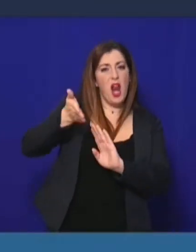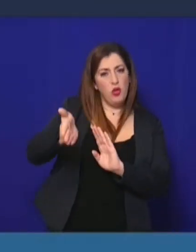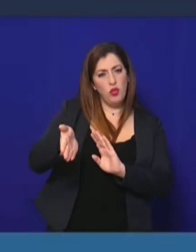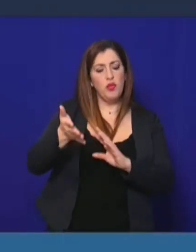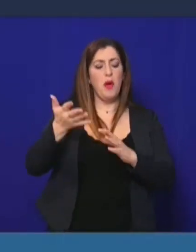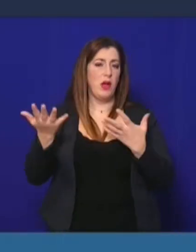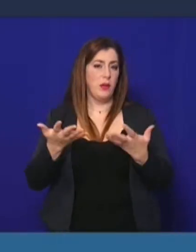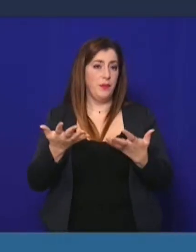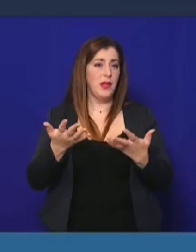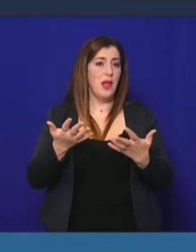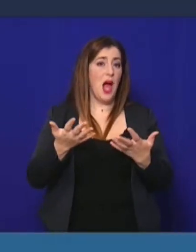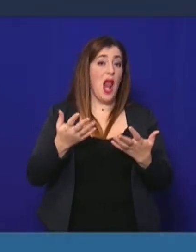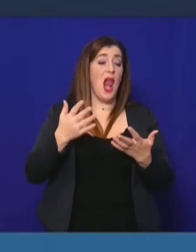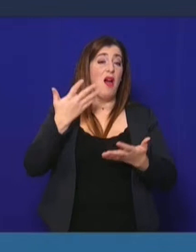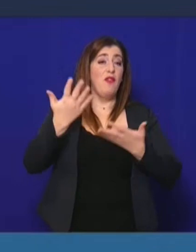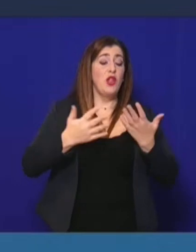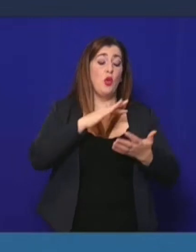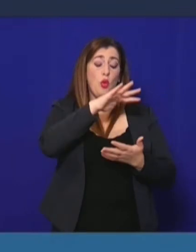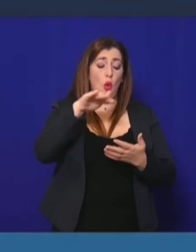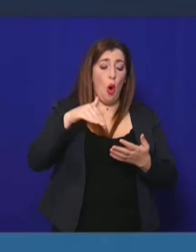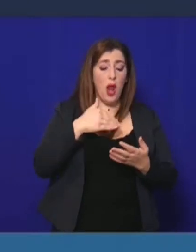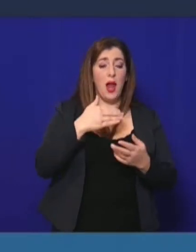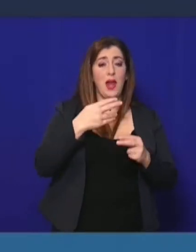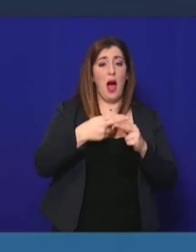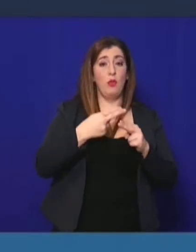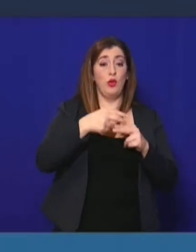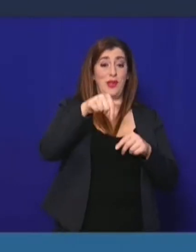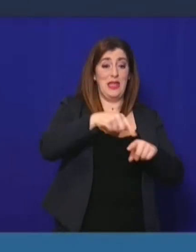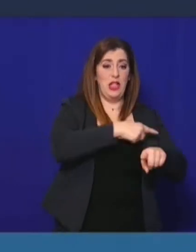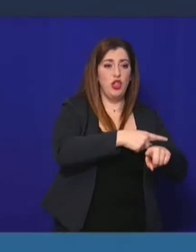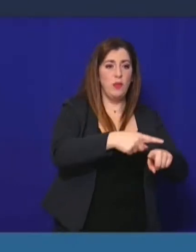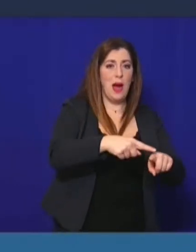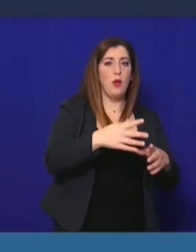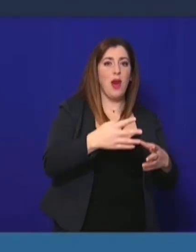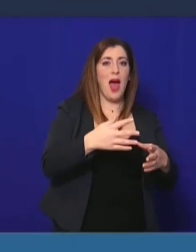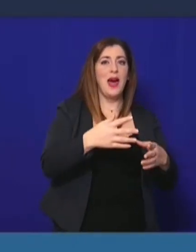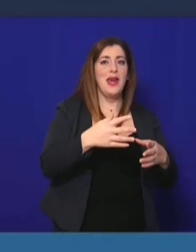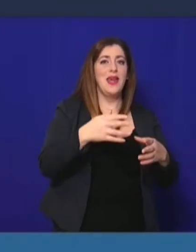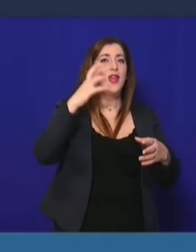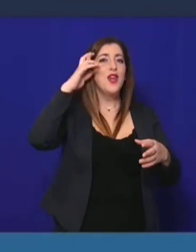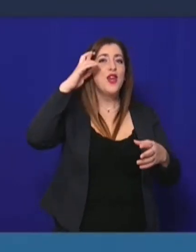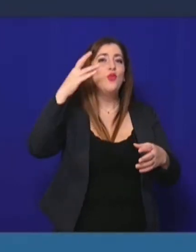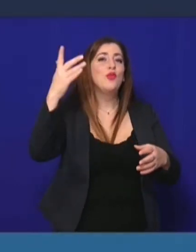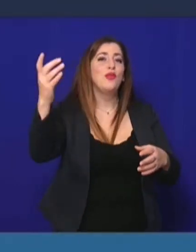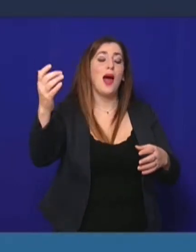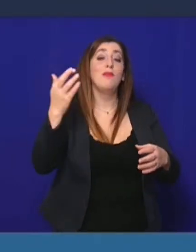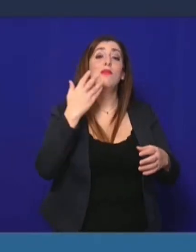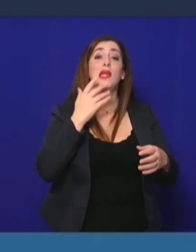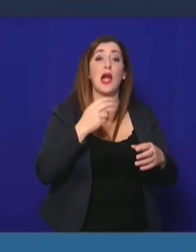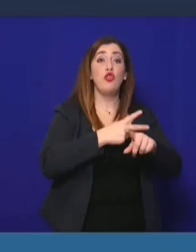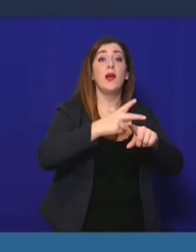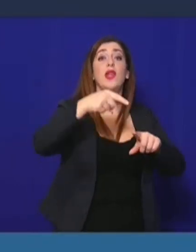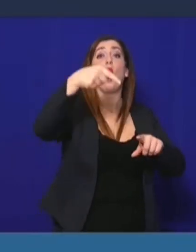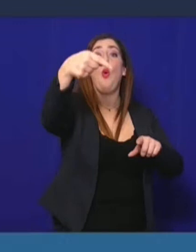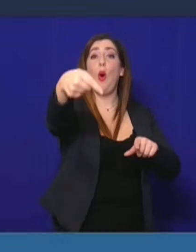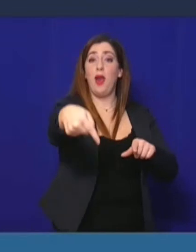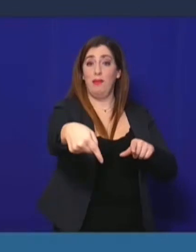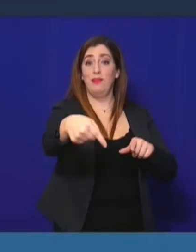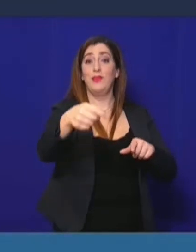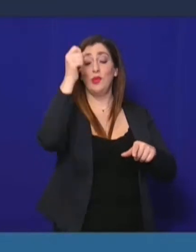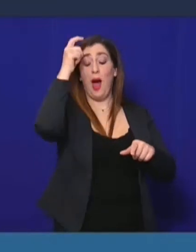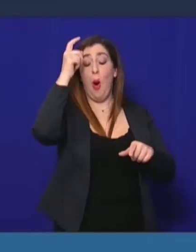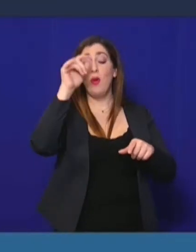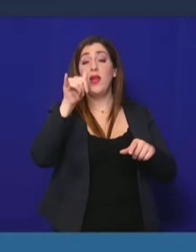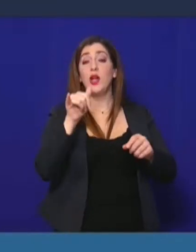naraw ġimgħatejn wara. Allura importanti ħafna li nerġa' nappella lil pubbliku li għandna x-xenarju fejn